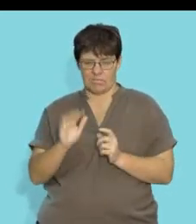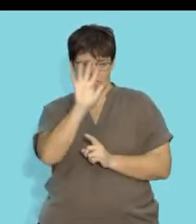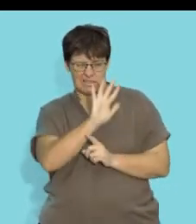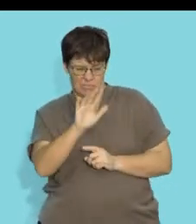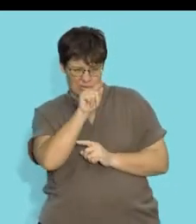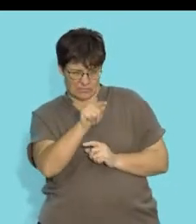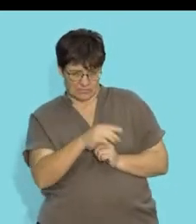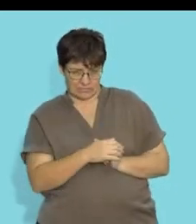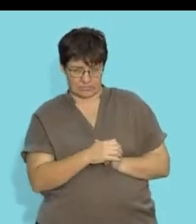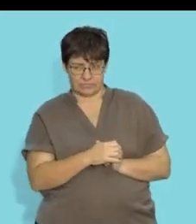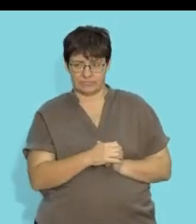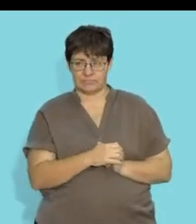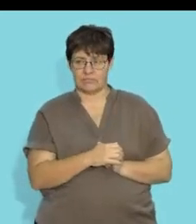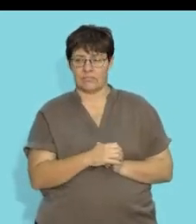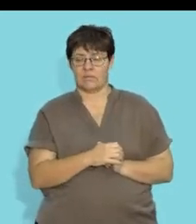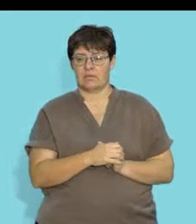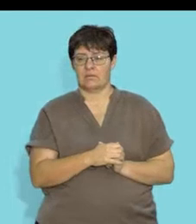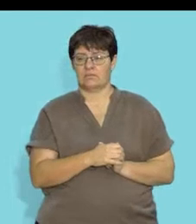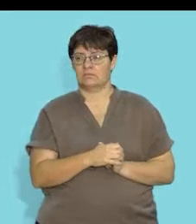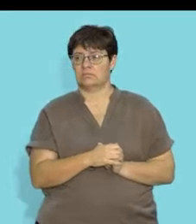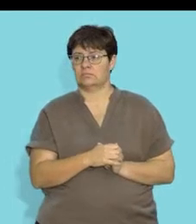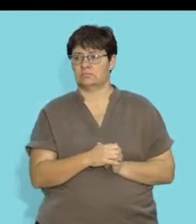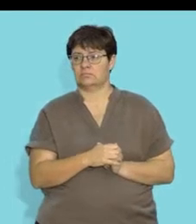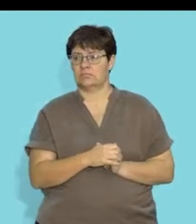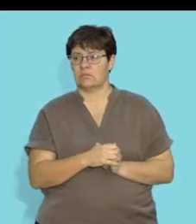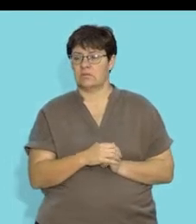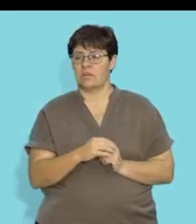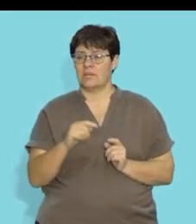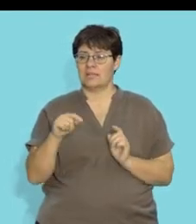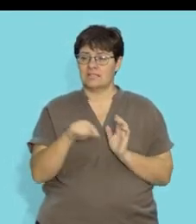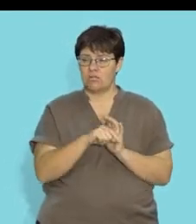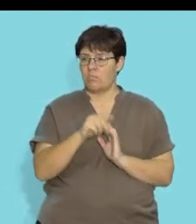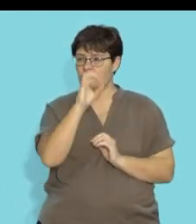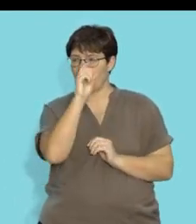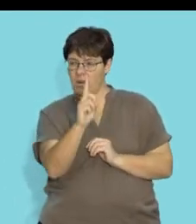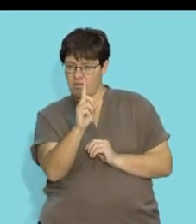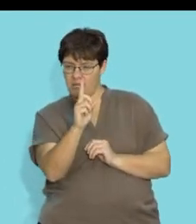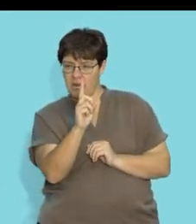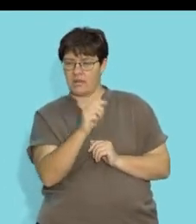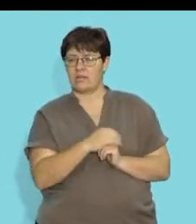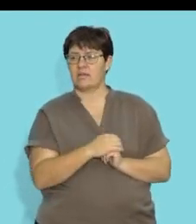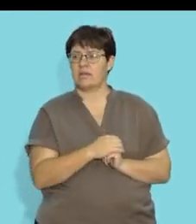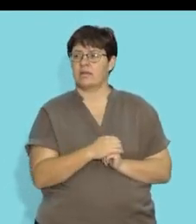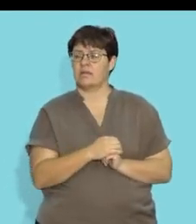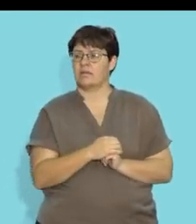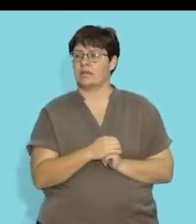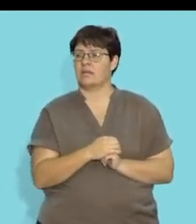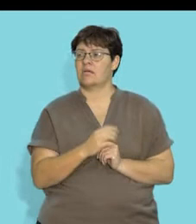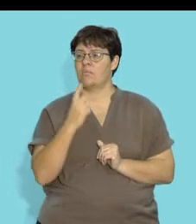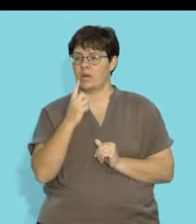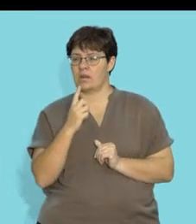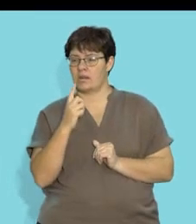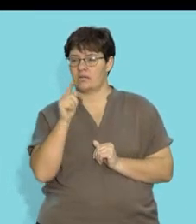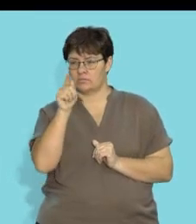be somewhere there, which is a positive half. And then my 0 goes with 1, so it will be somewhere there.